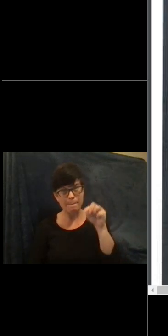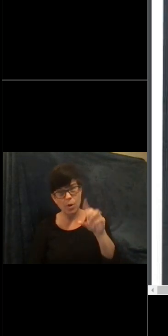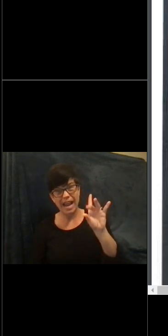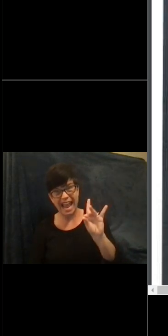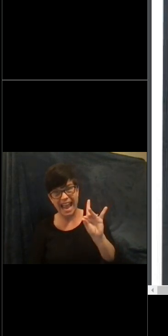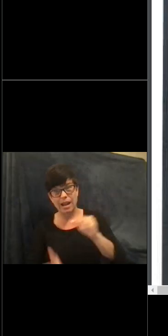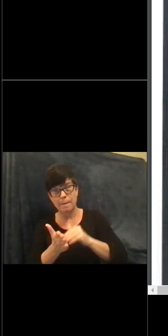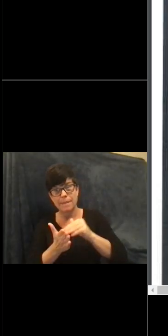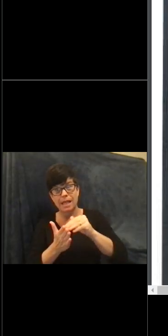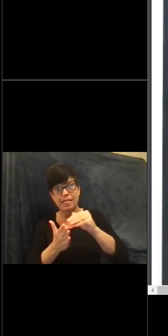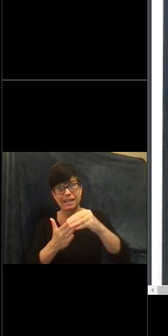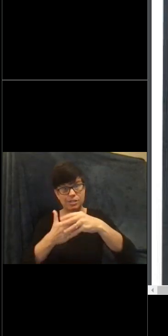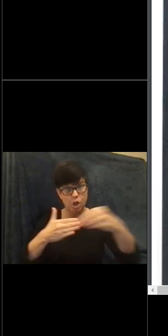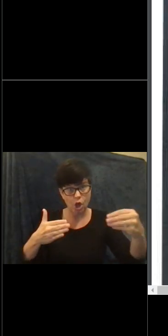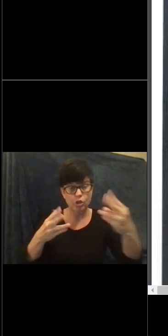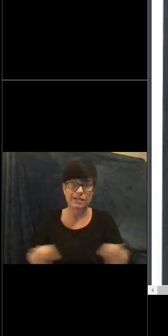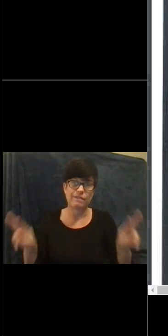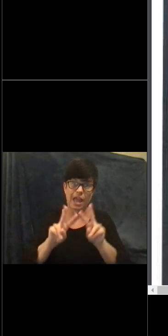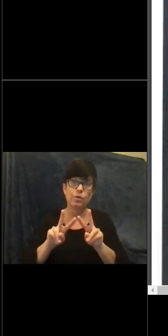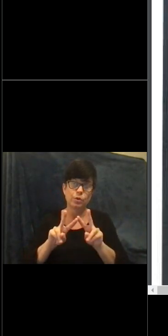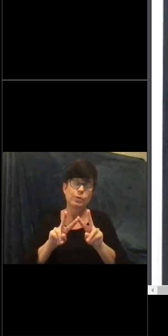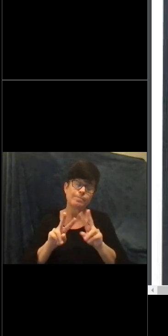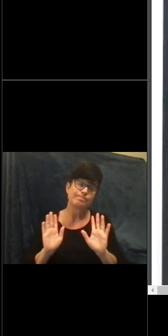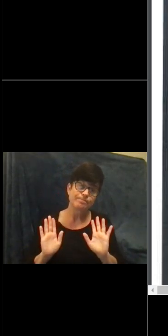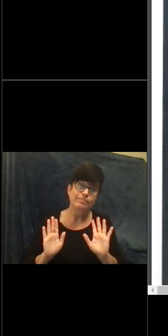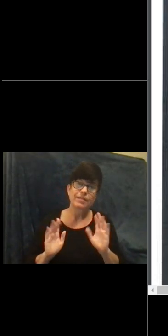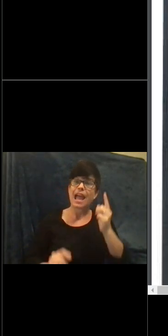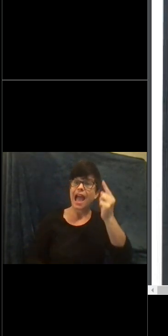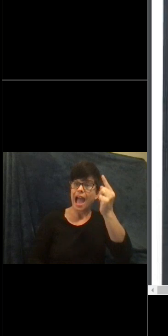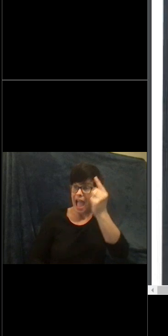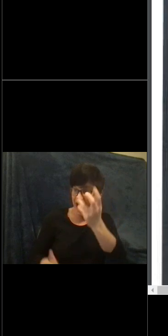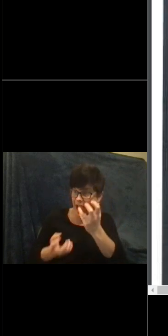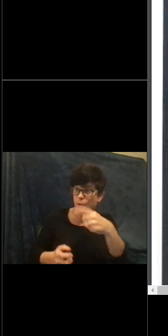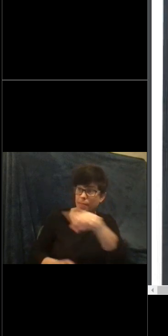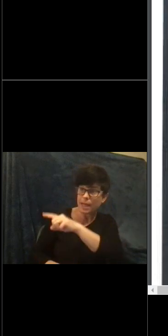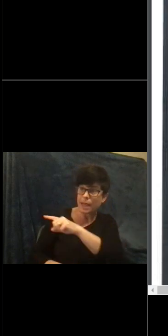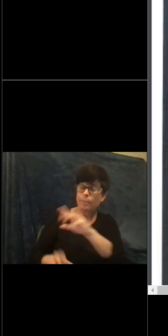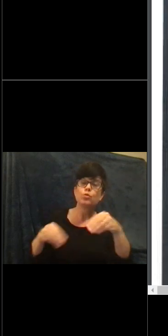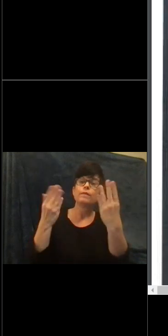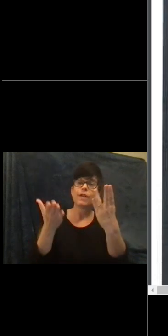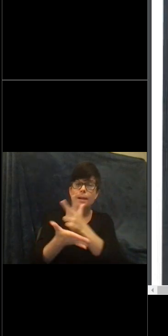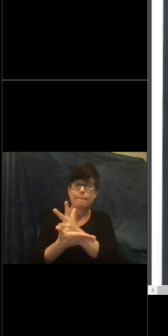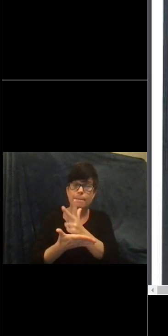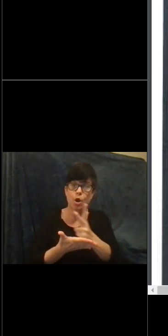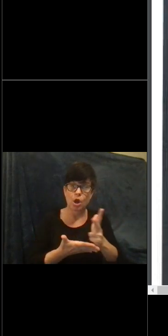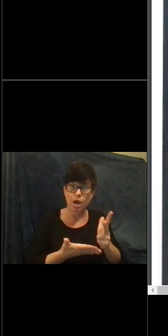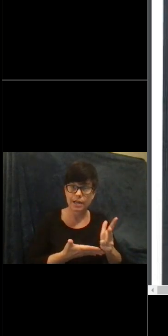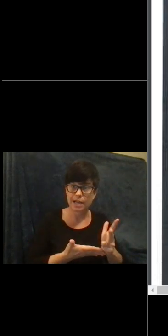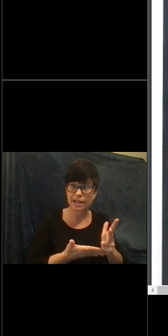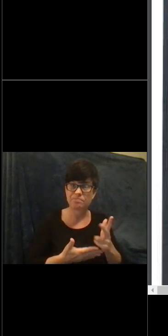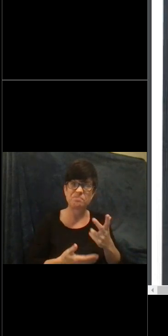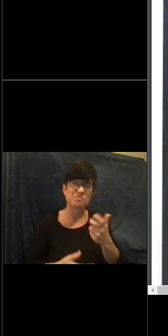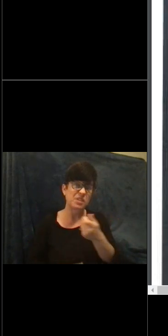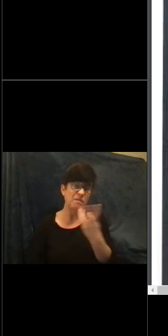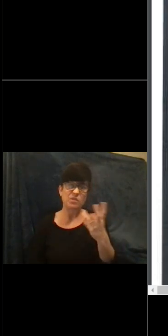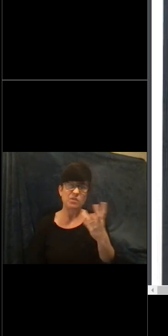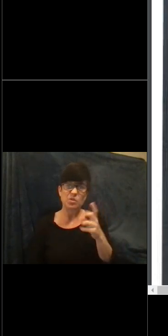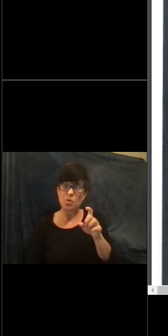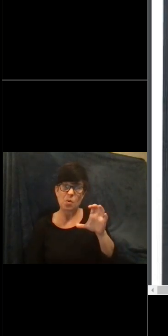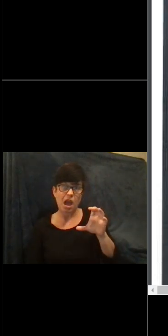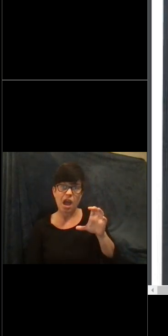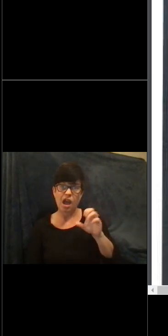$1.8 million. You know, I'd like to see the developer provide parking, you know, a couple hundred spaces. I'm not sure what's feasible,